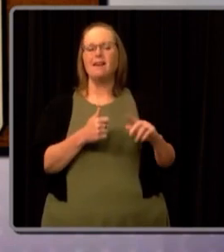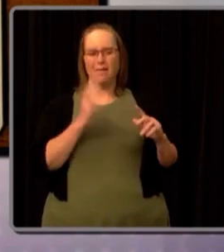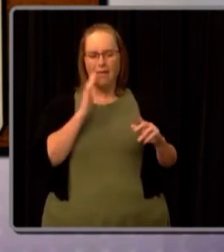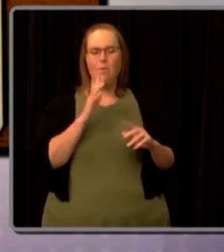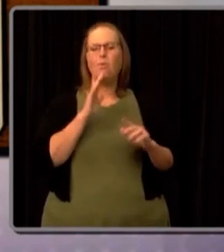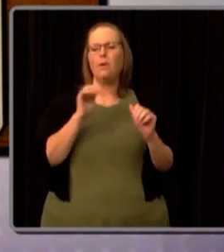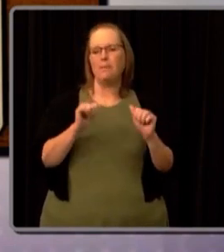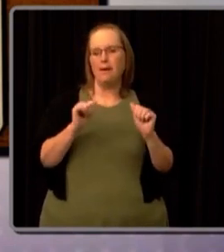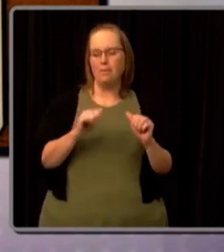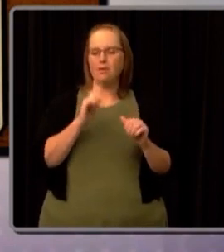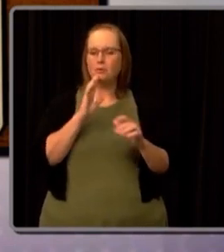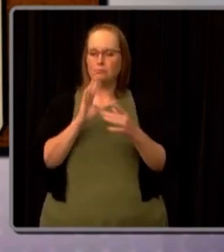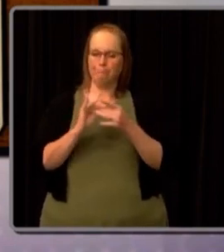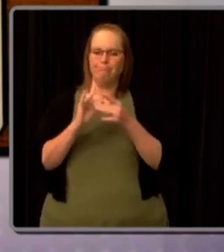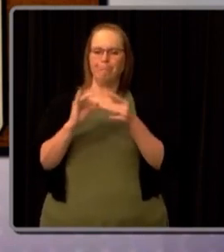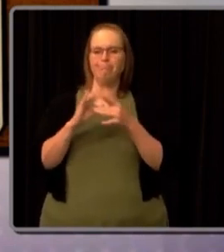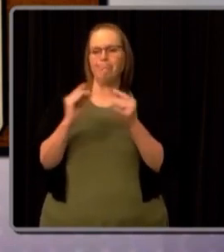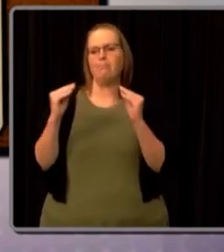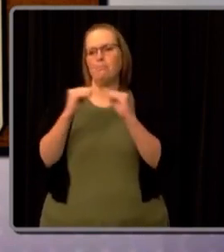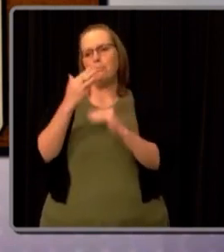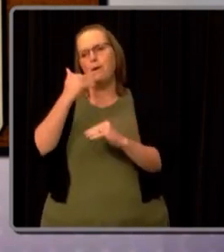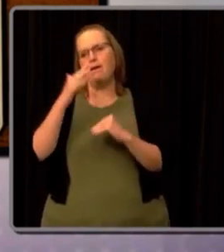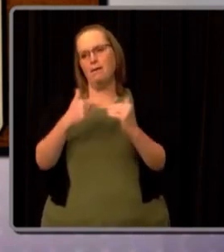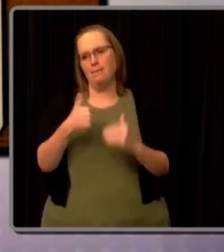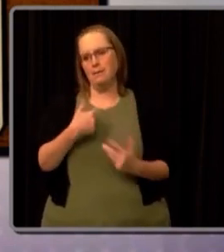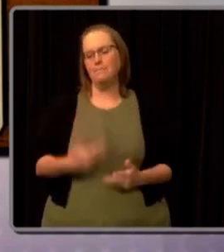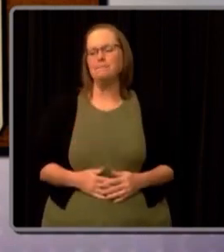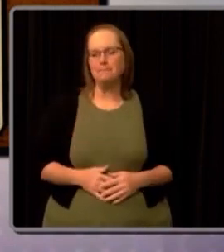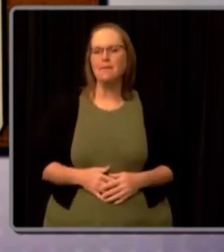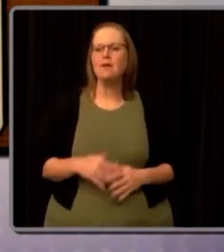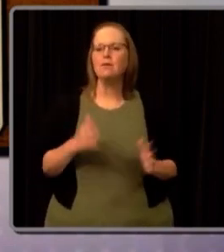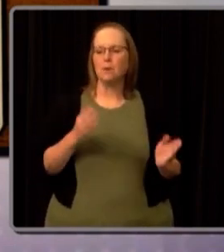than I can. So I'm going to turn it over to them.